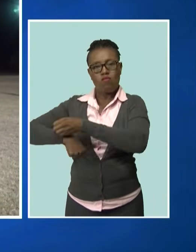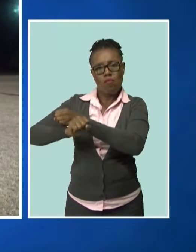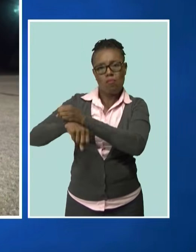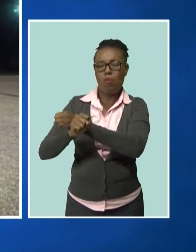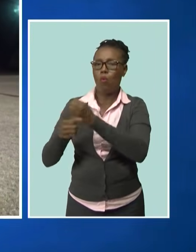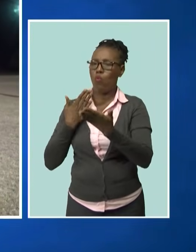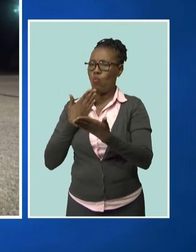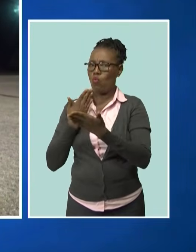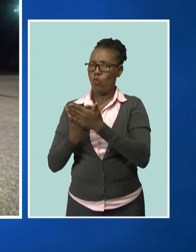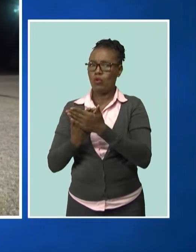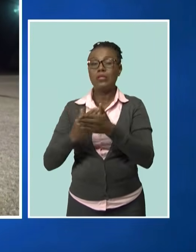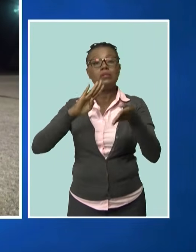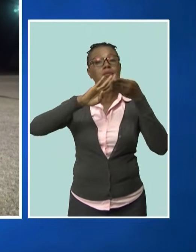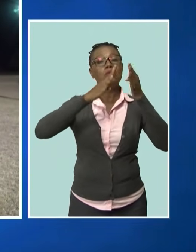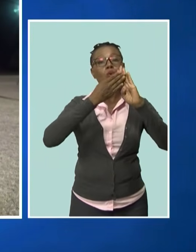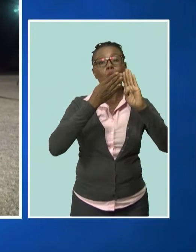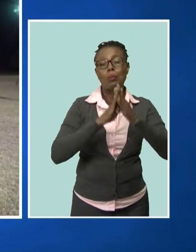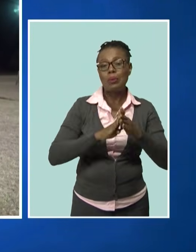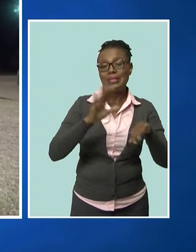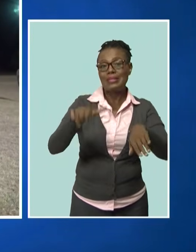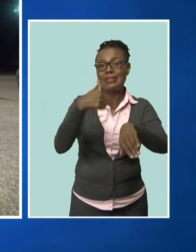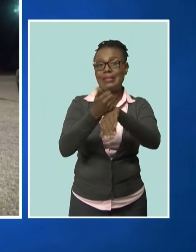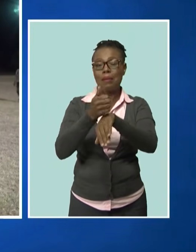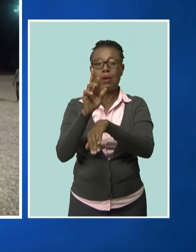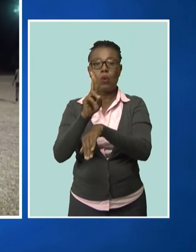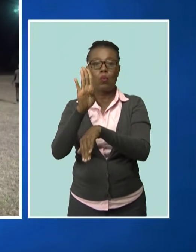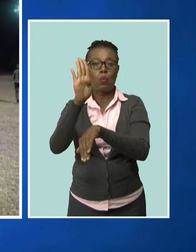was started and based in Ruby, St. Philip.